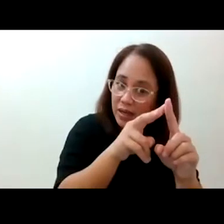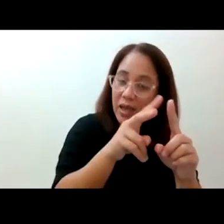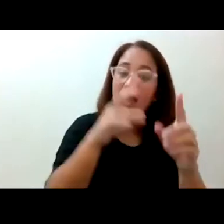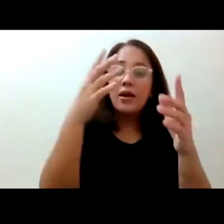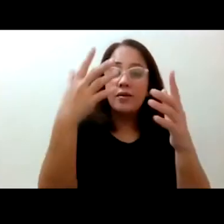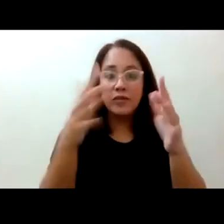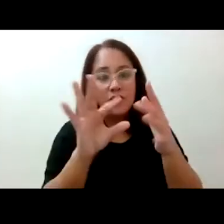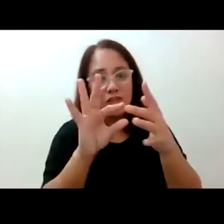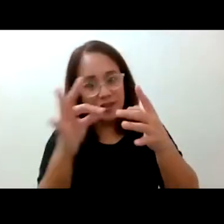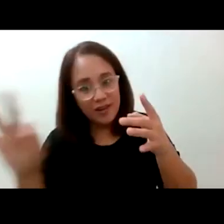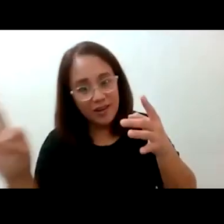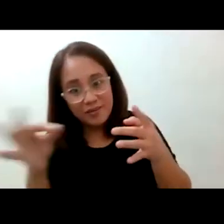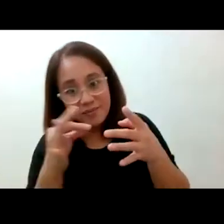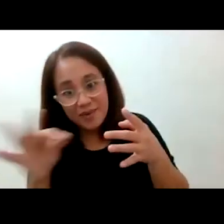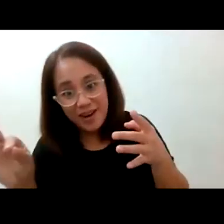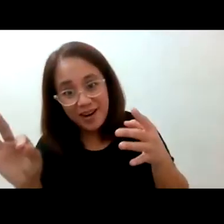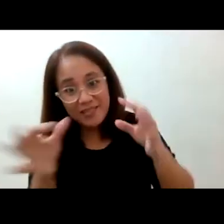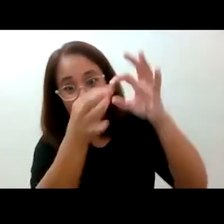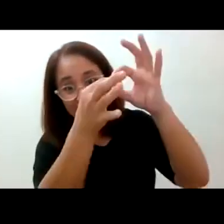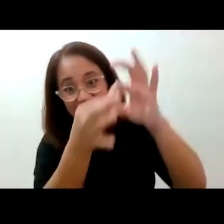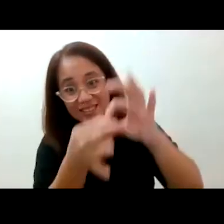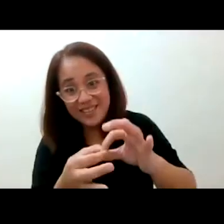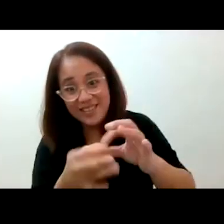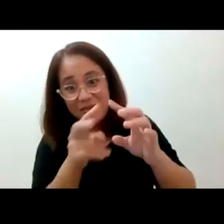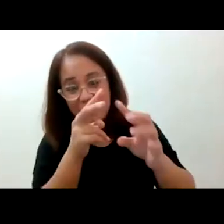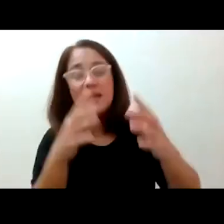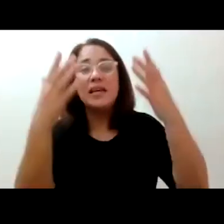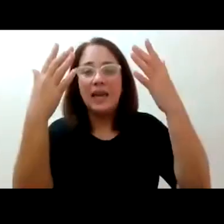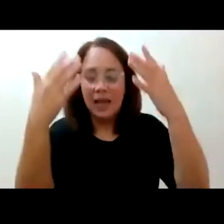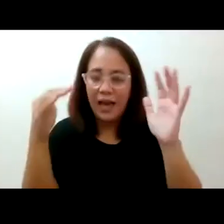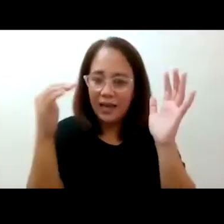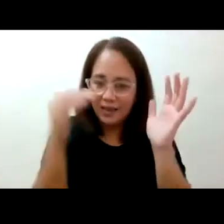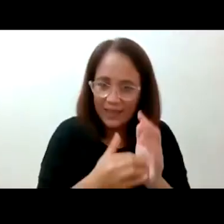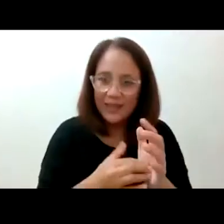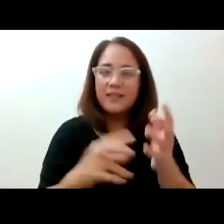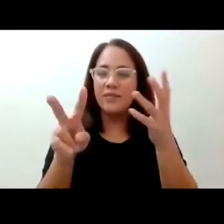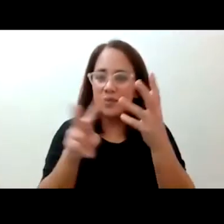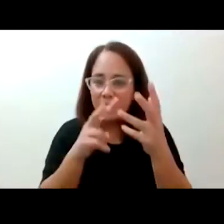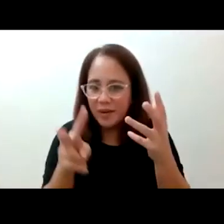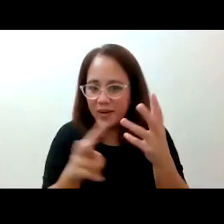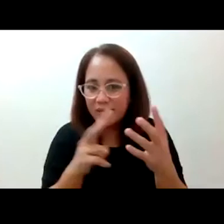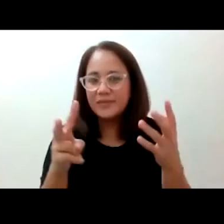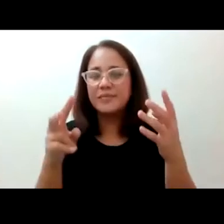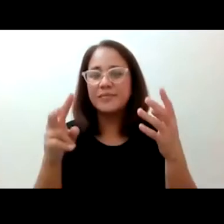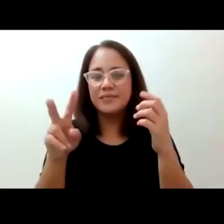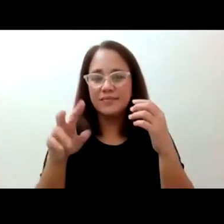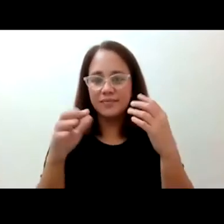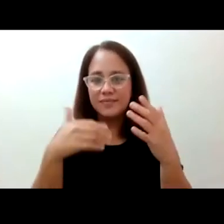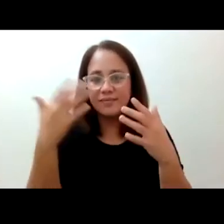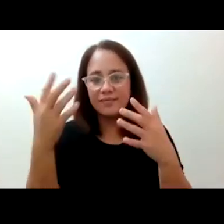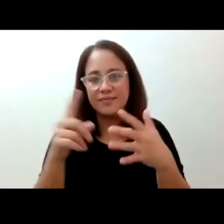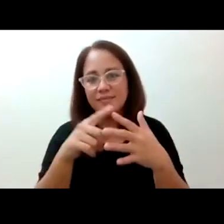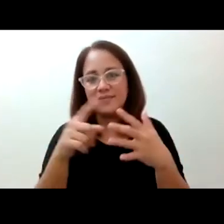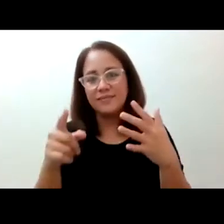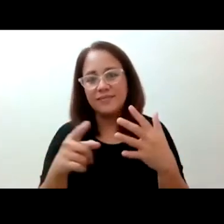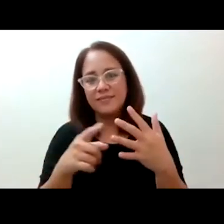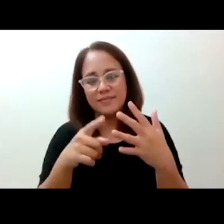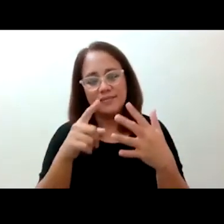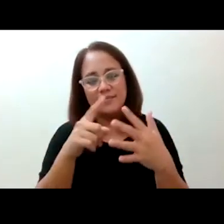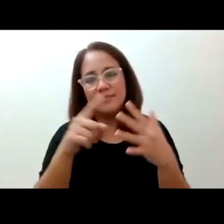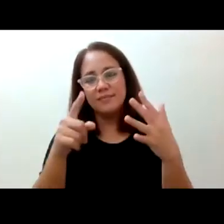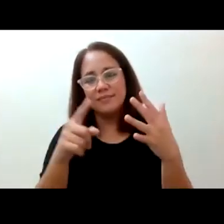to that vocabulary. And then we teach some more vocabulary and then how